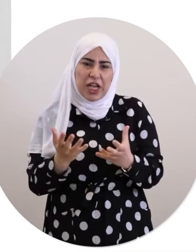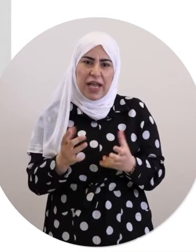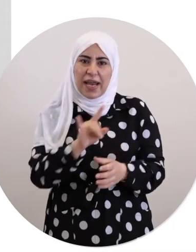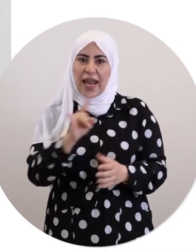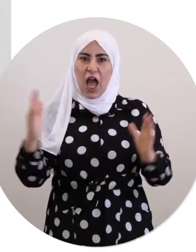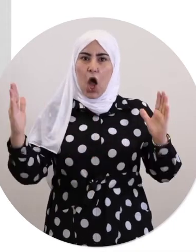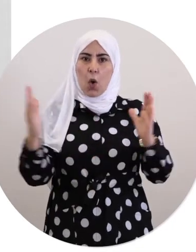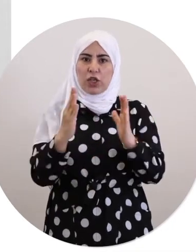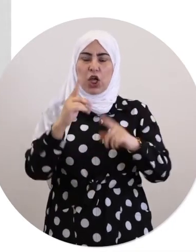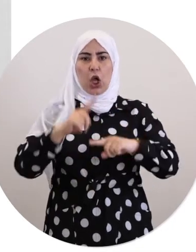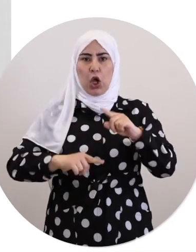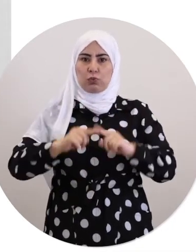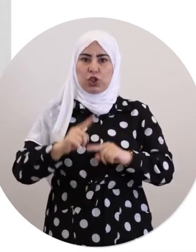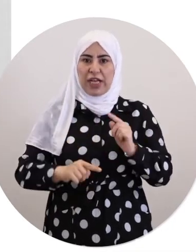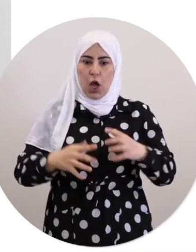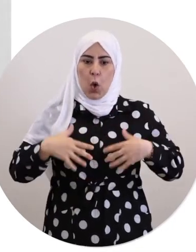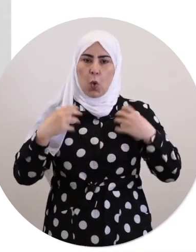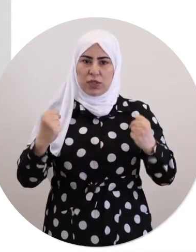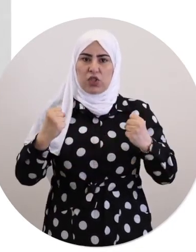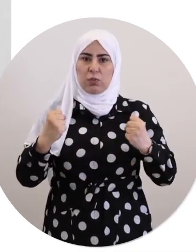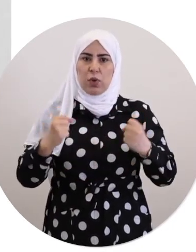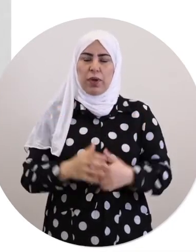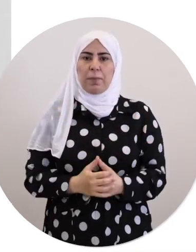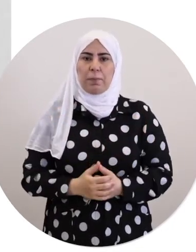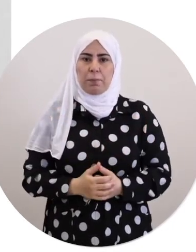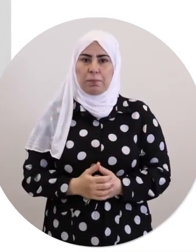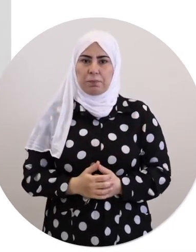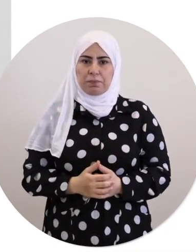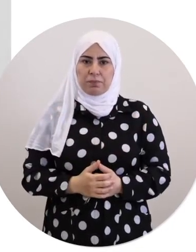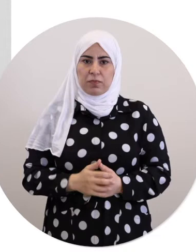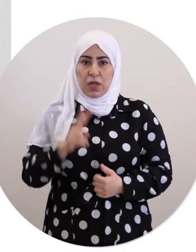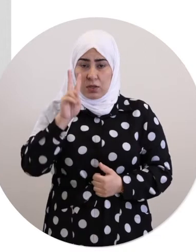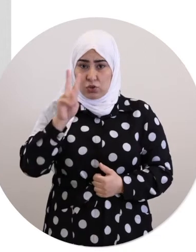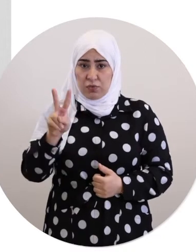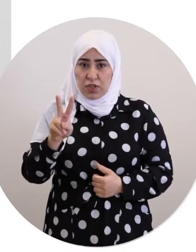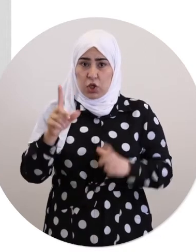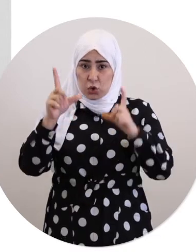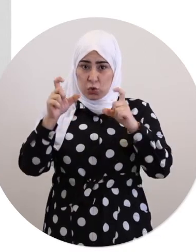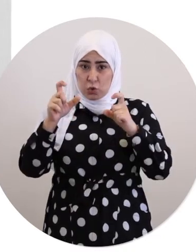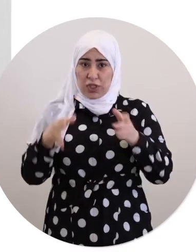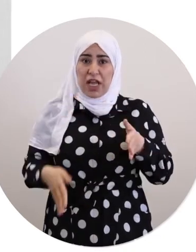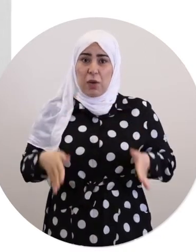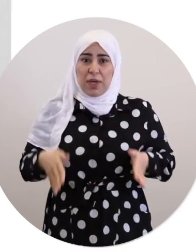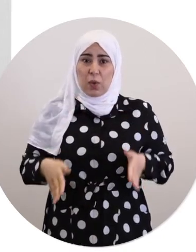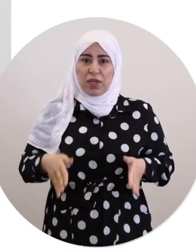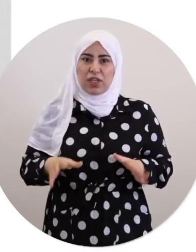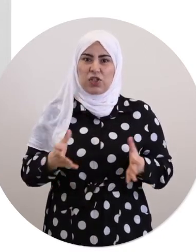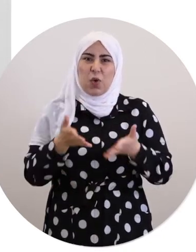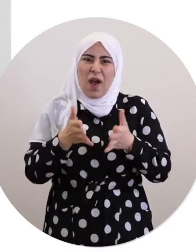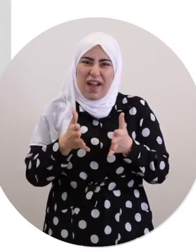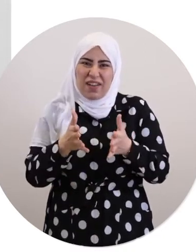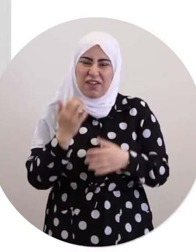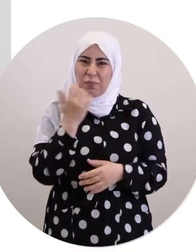you, and you face it. For example, the penguin here in the picture, do you think he's willing to jump? No, maybe he's scared, but he does